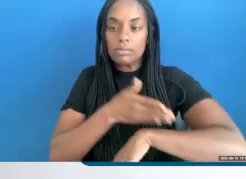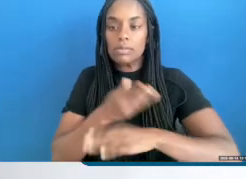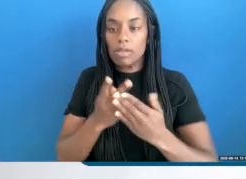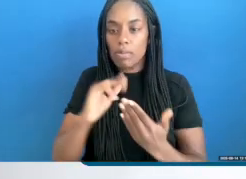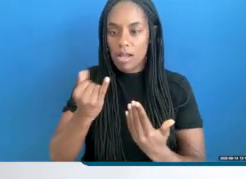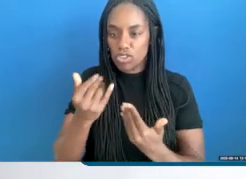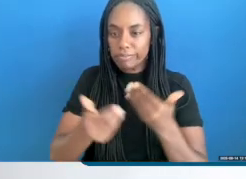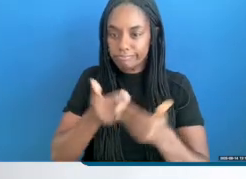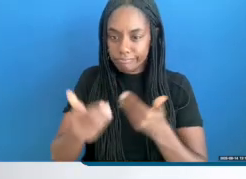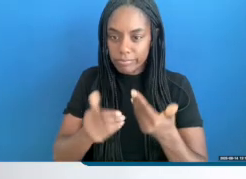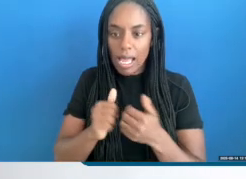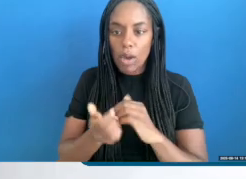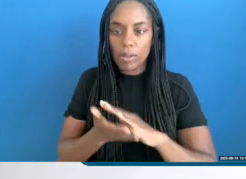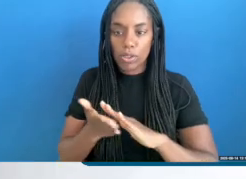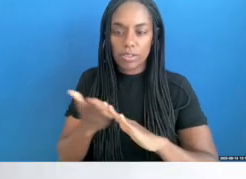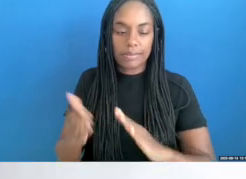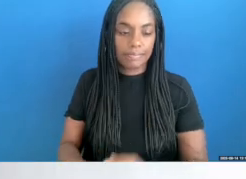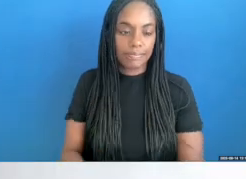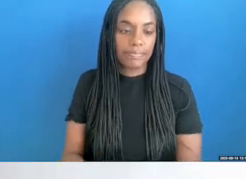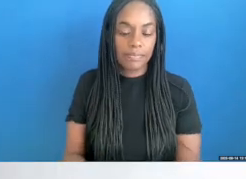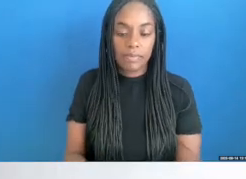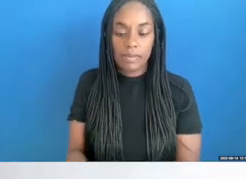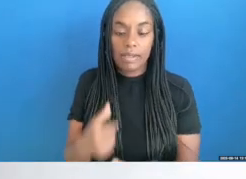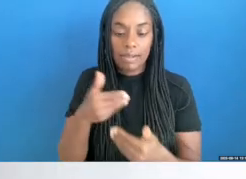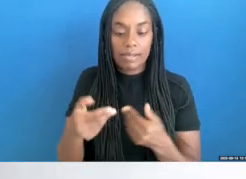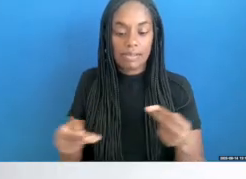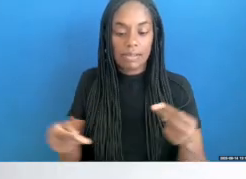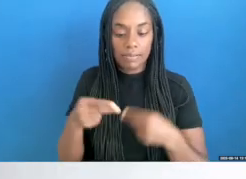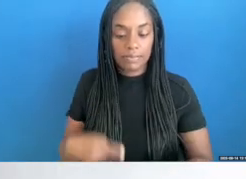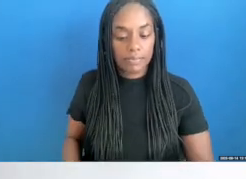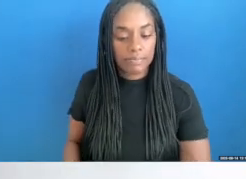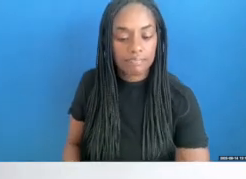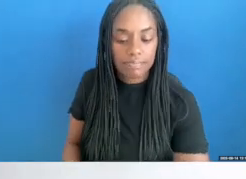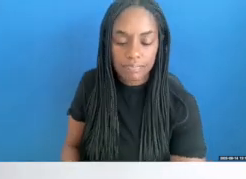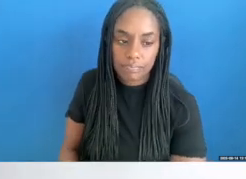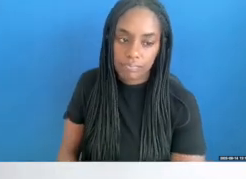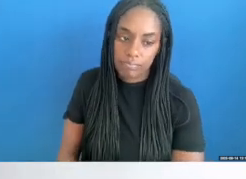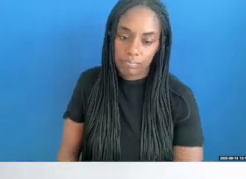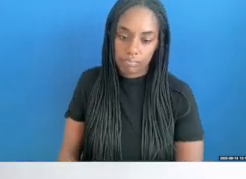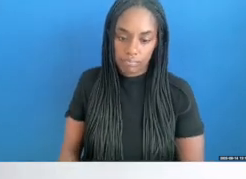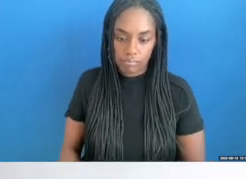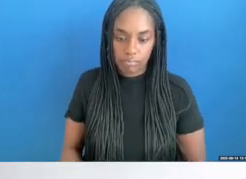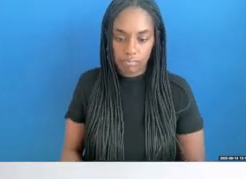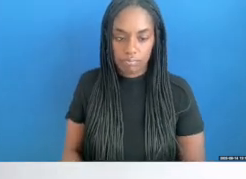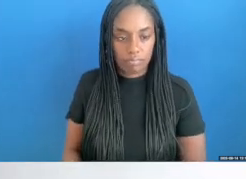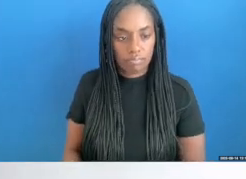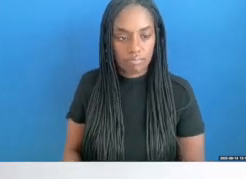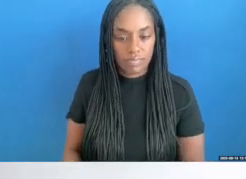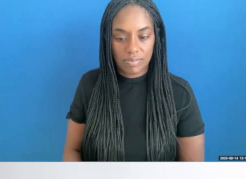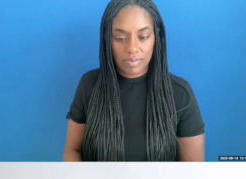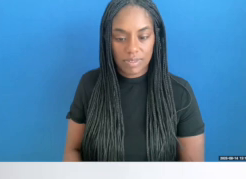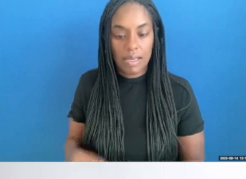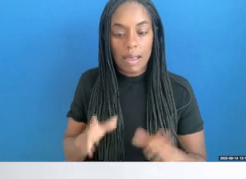Next slide. Funding plan covers projects under the